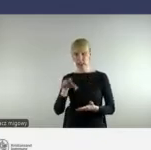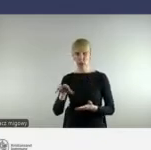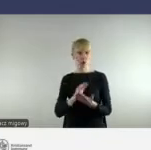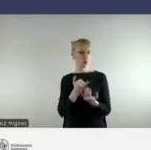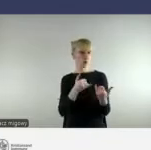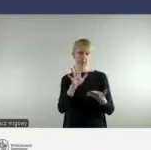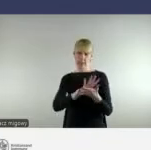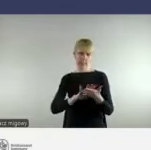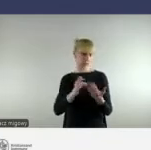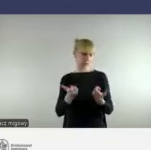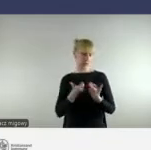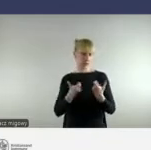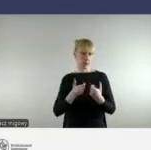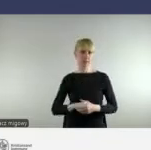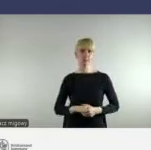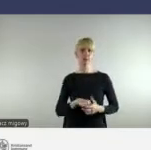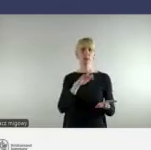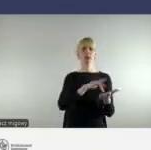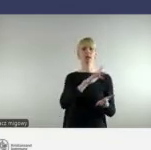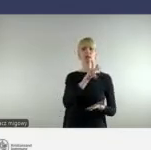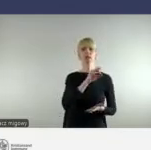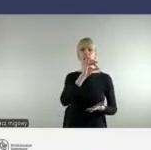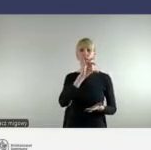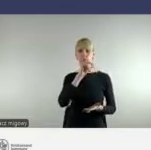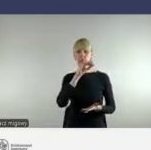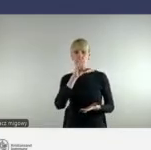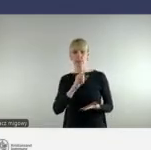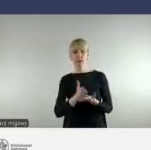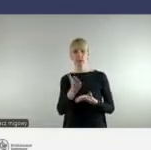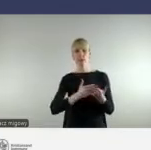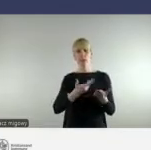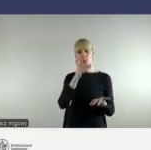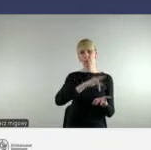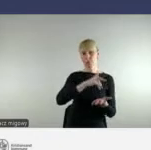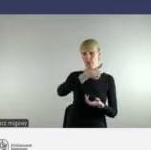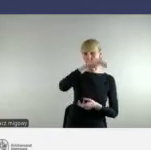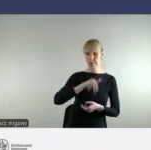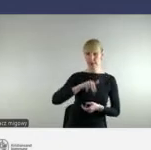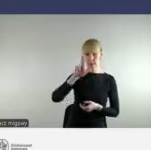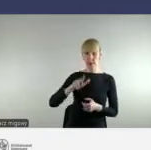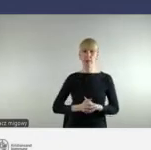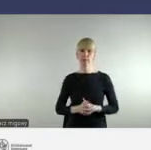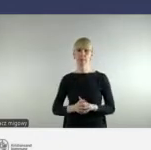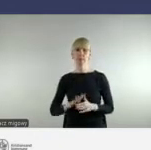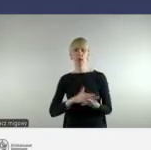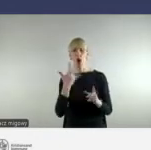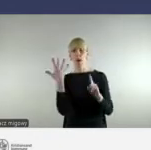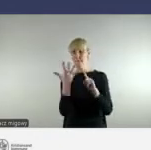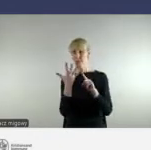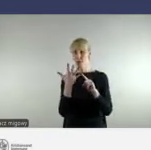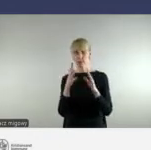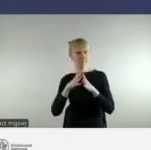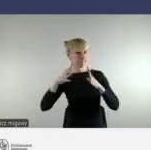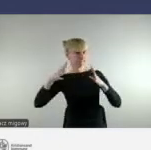a city and municipality in Agder County. The city is 5th largest and the municipal is the